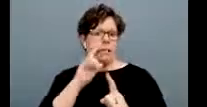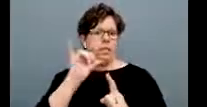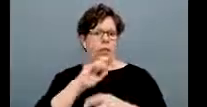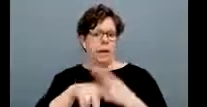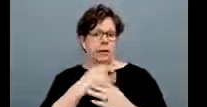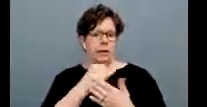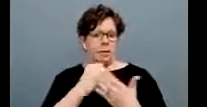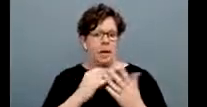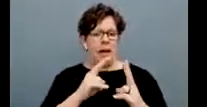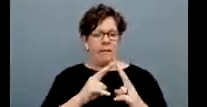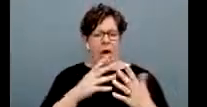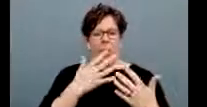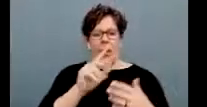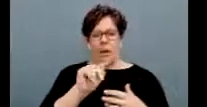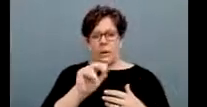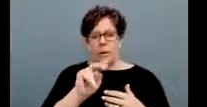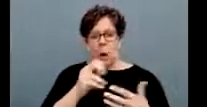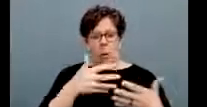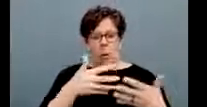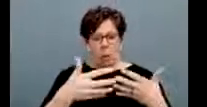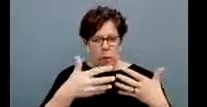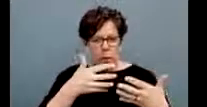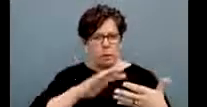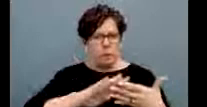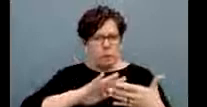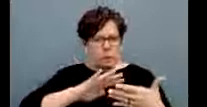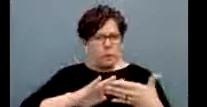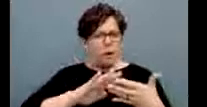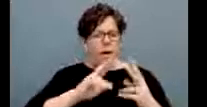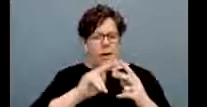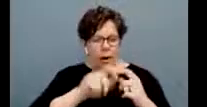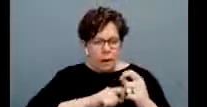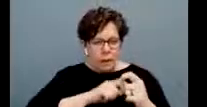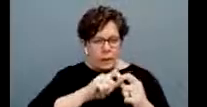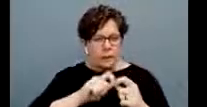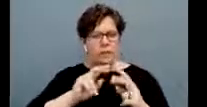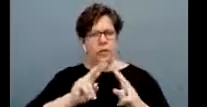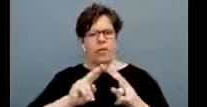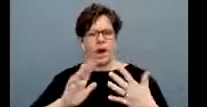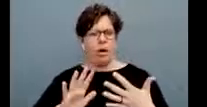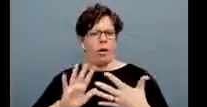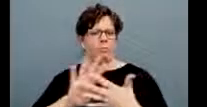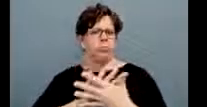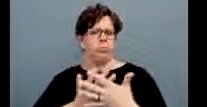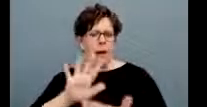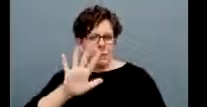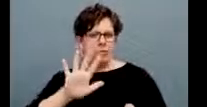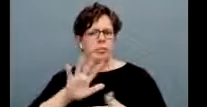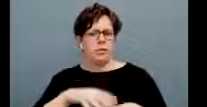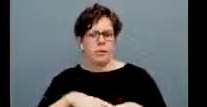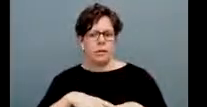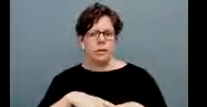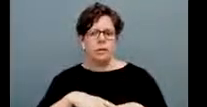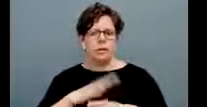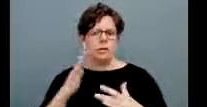tonally complex drawings that ranged from the precise and highly detailed to the completely abstract. The span of these